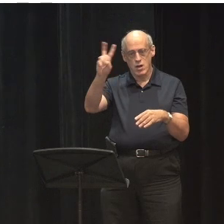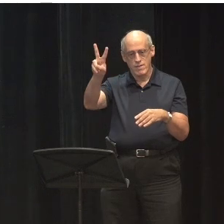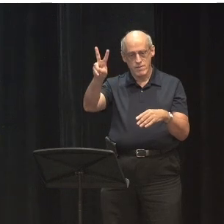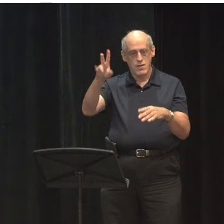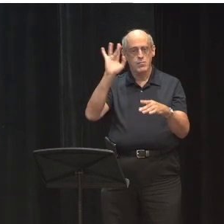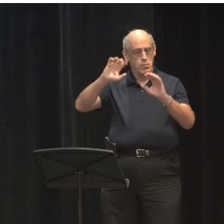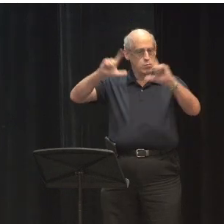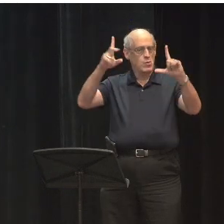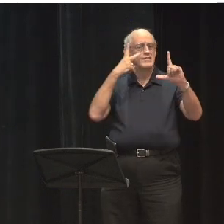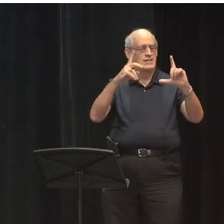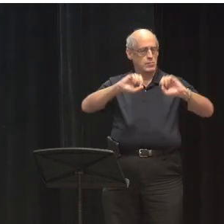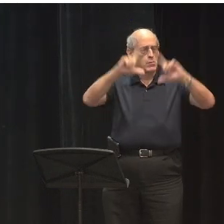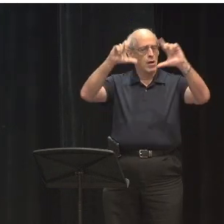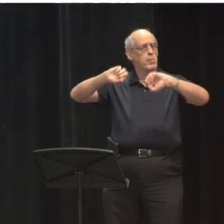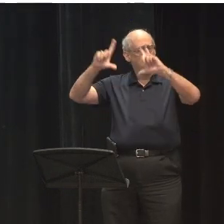bpca.ny.gov.